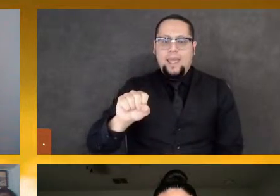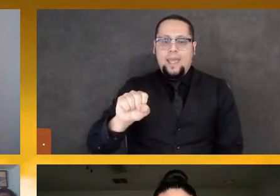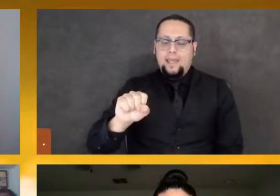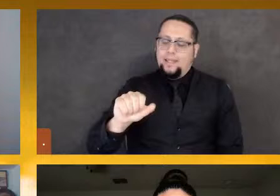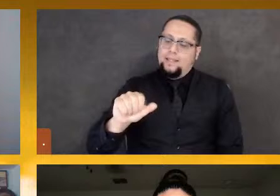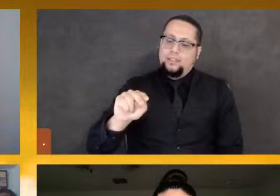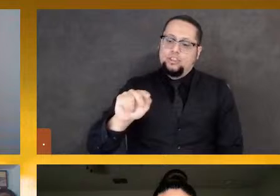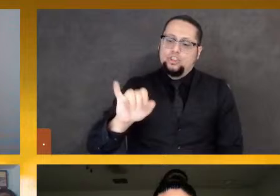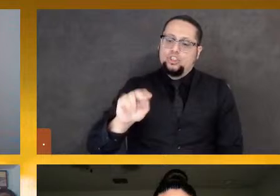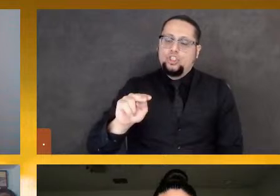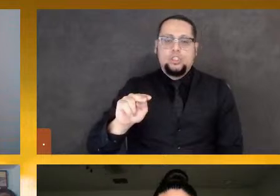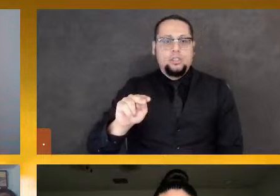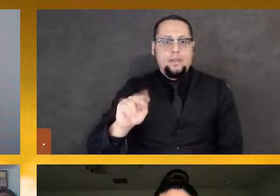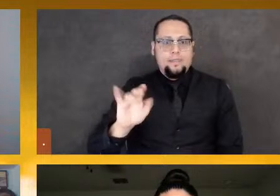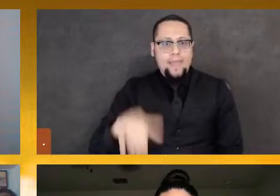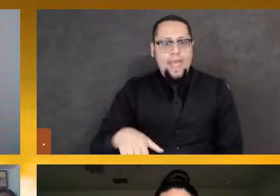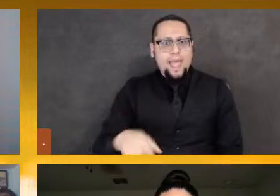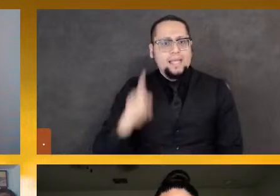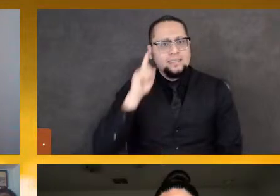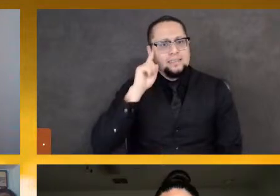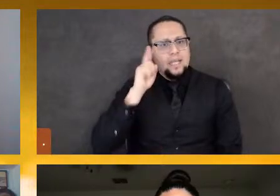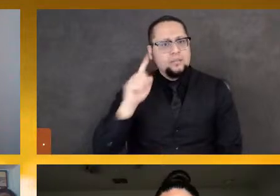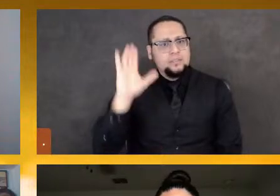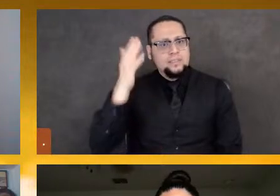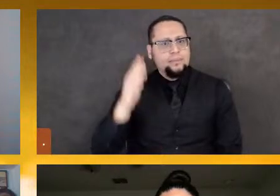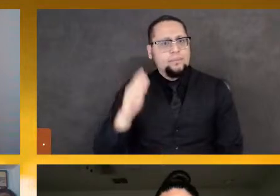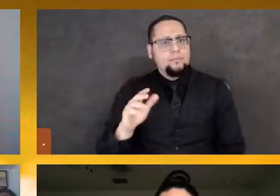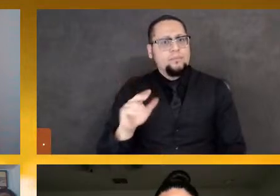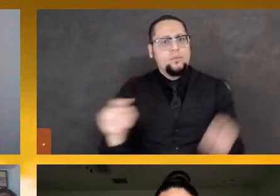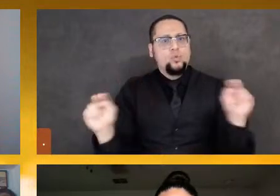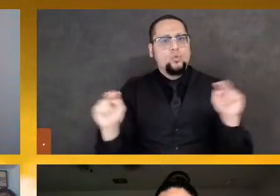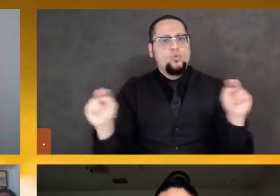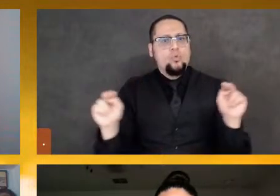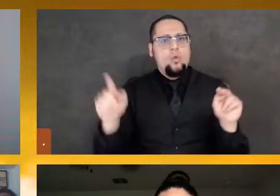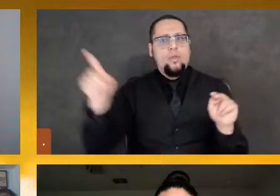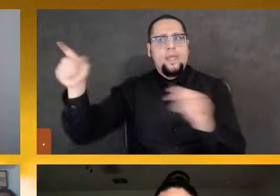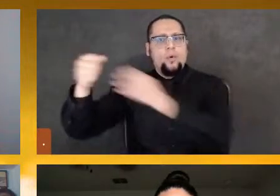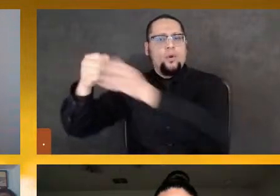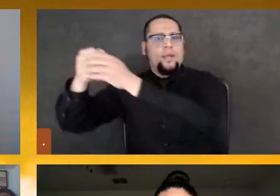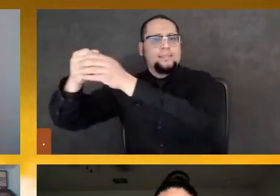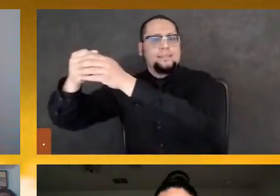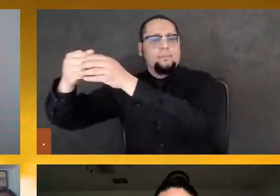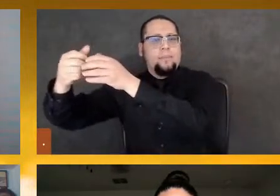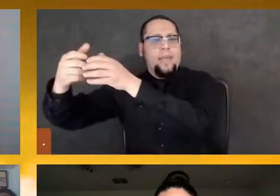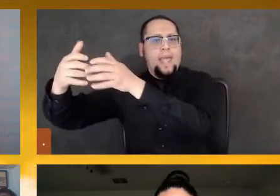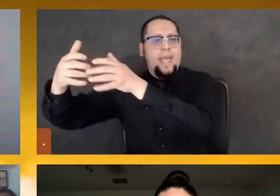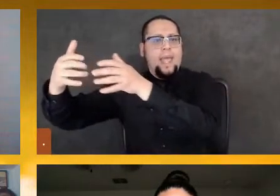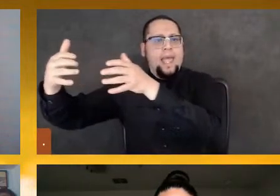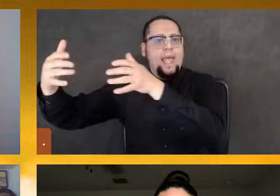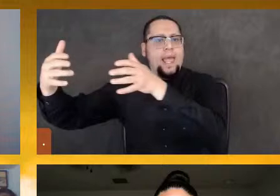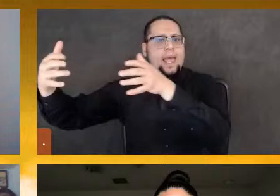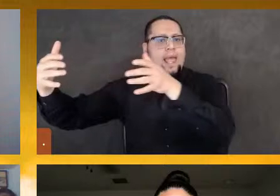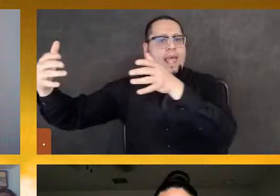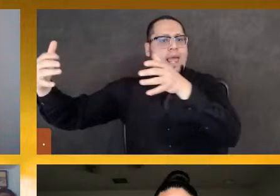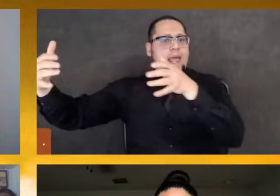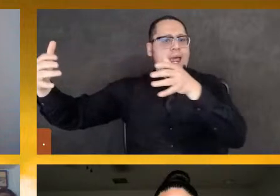so neutral, right? Expanding. If you have white